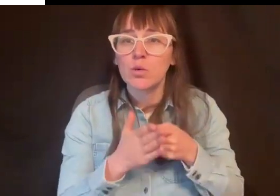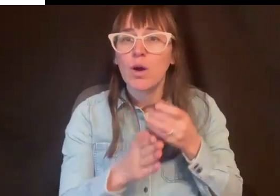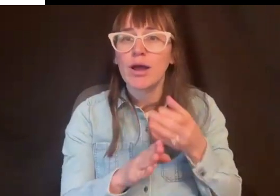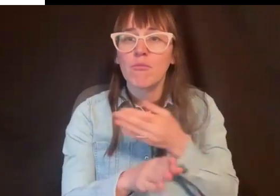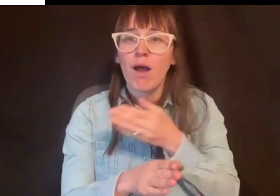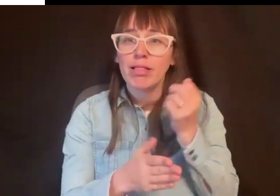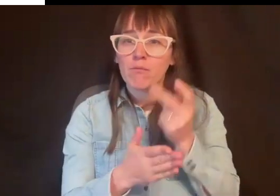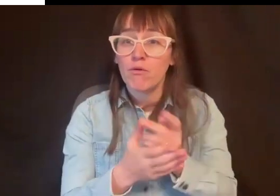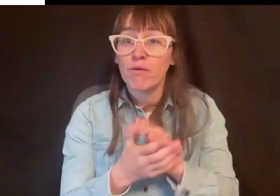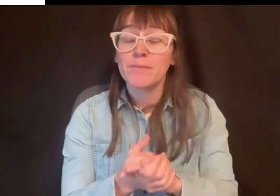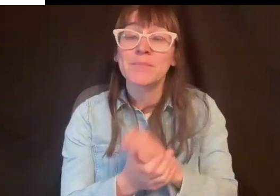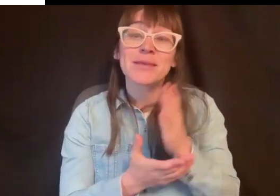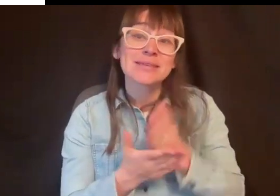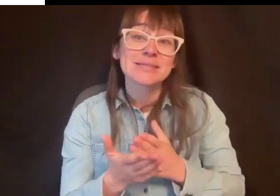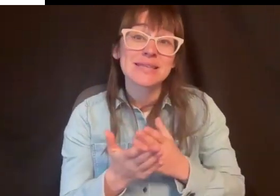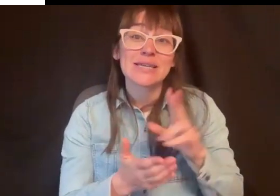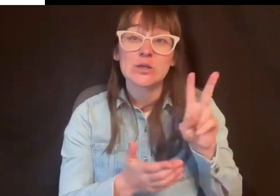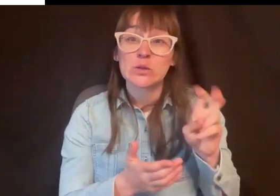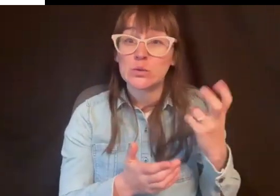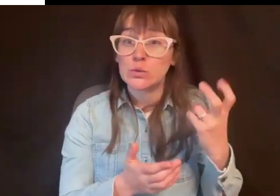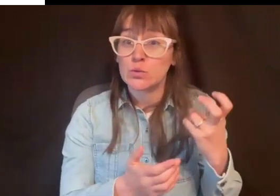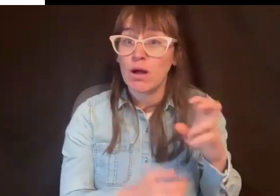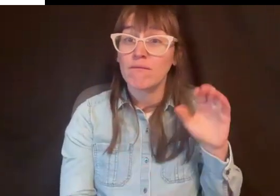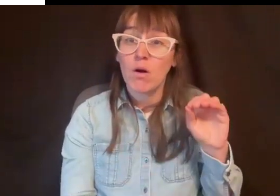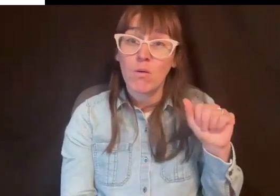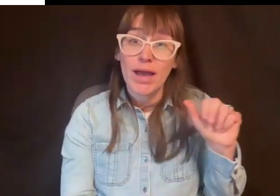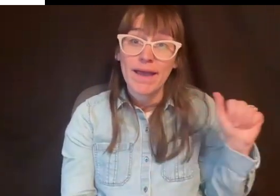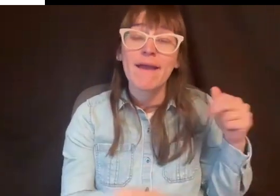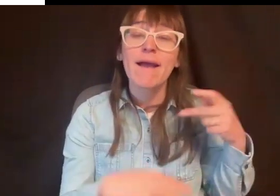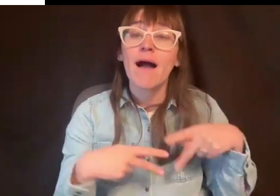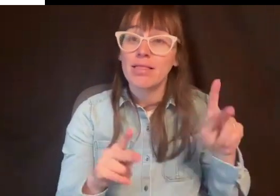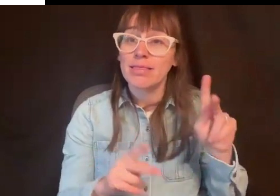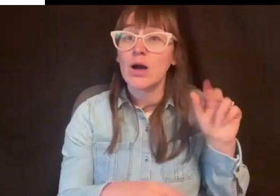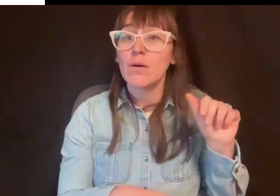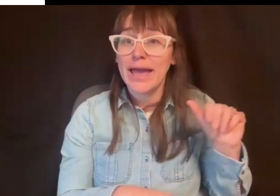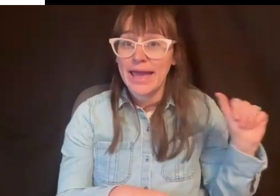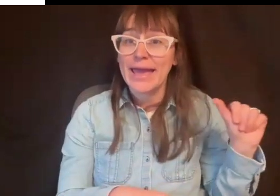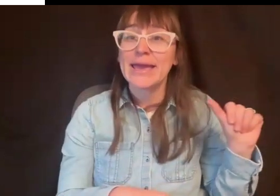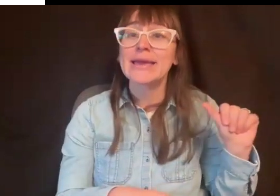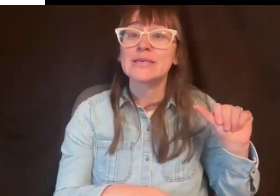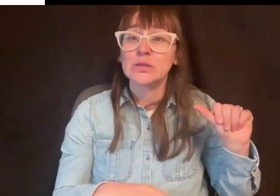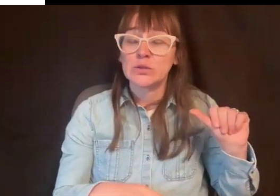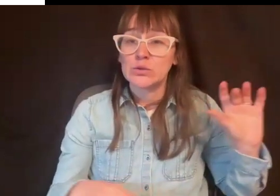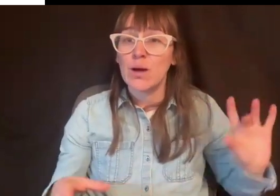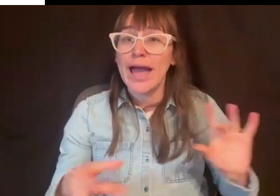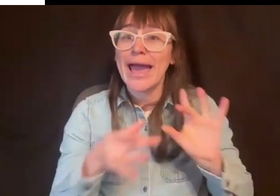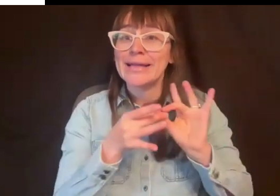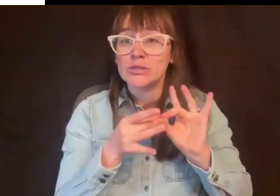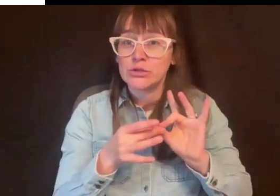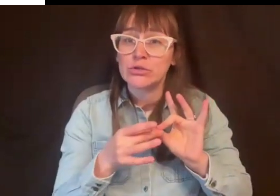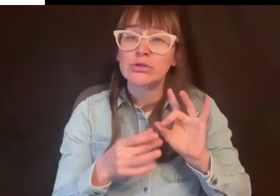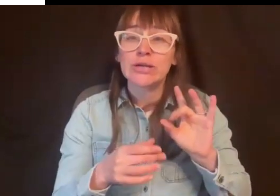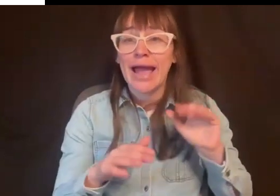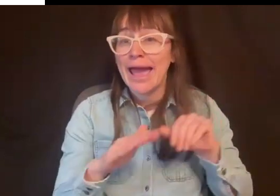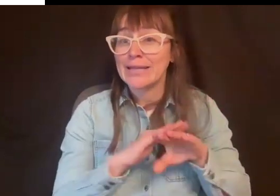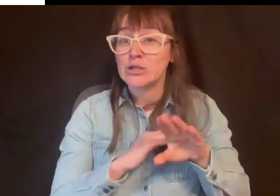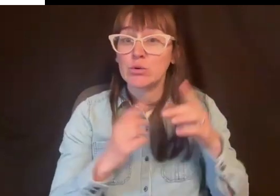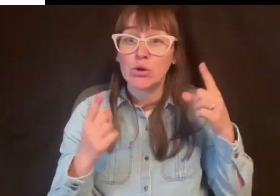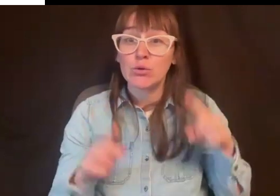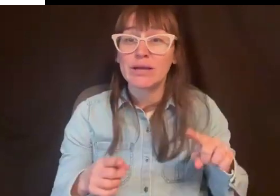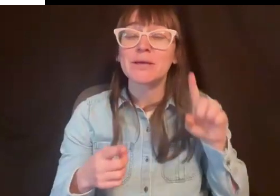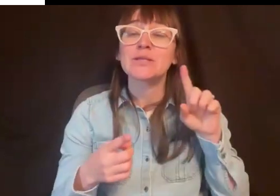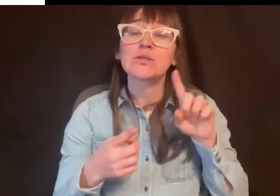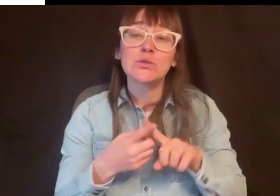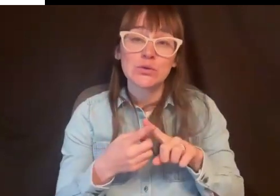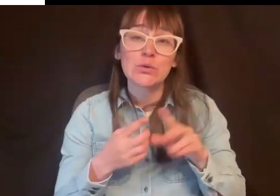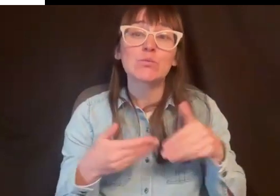So Section 212 of the Old Americans Act permits AAAs to enter into an agreement, and this is a statutory phrase, to provide services